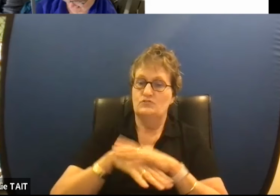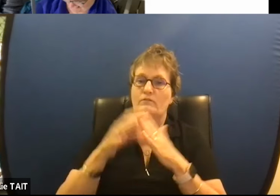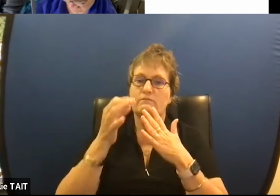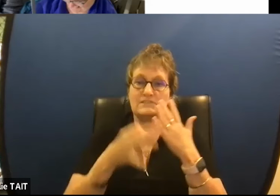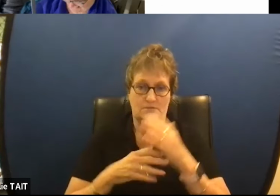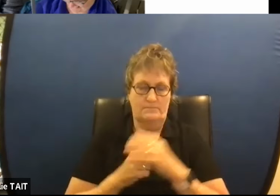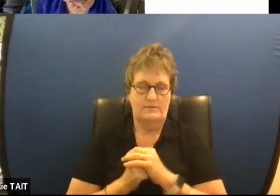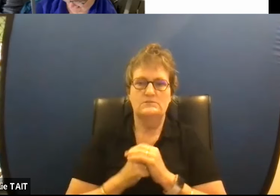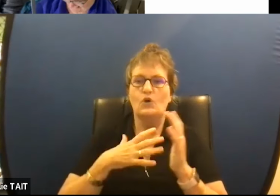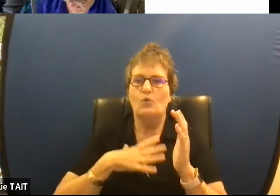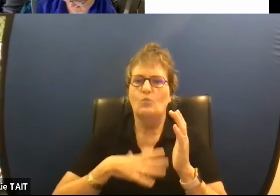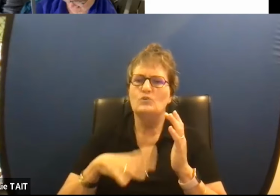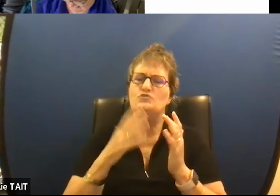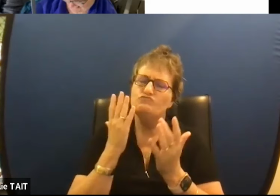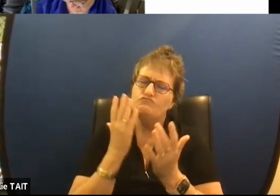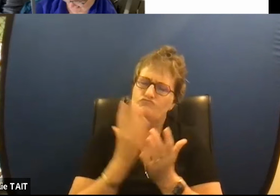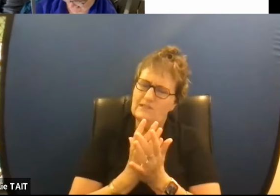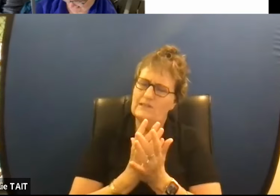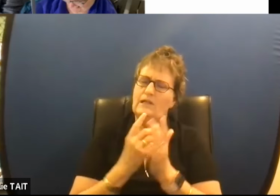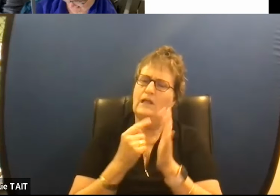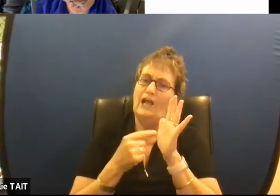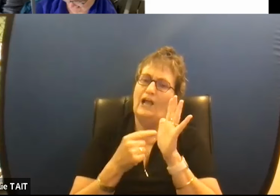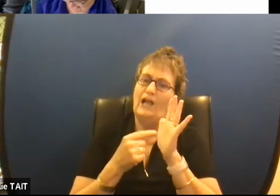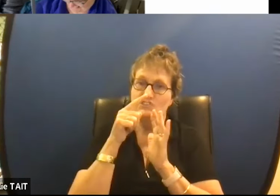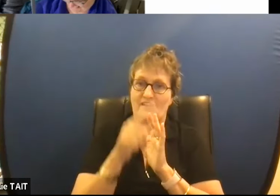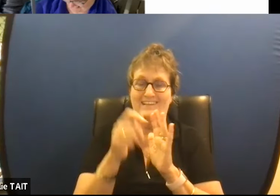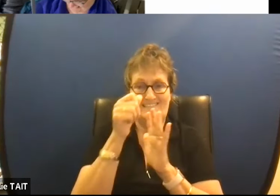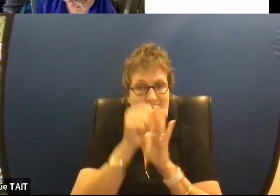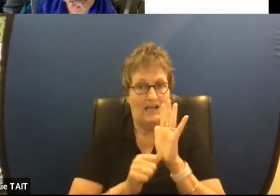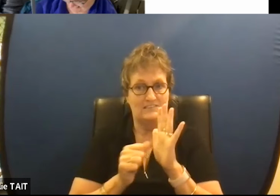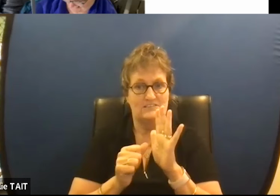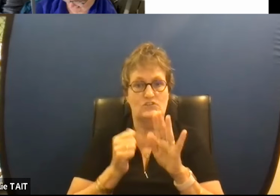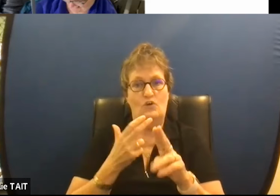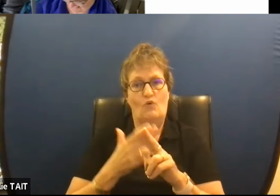So I want to really acknowledge these artists for their creative